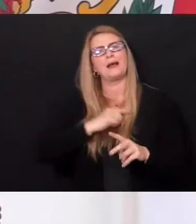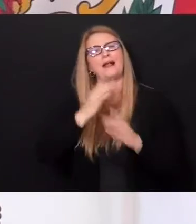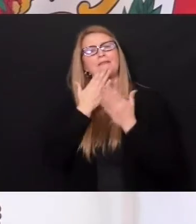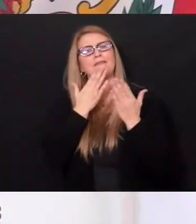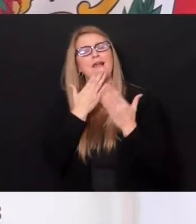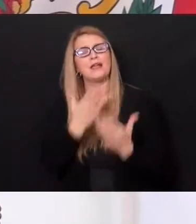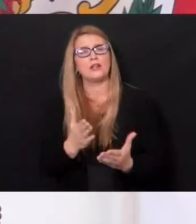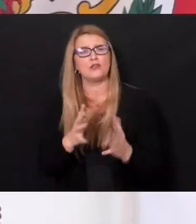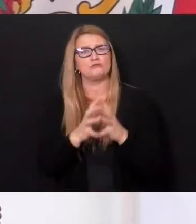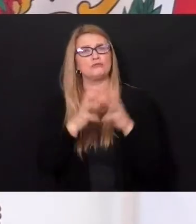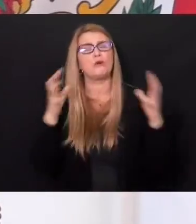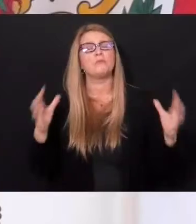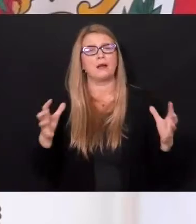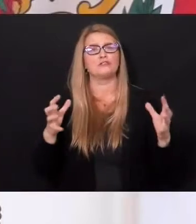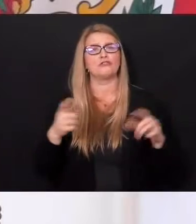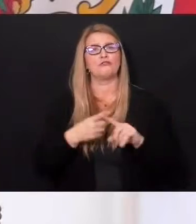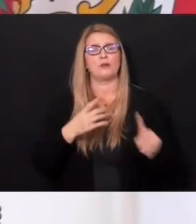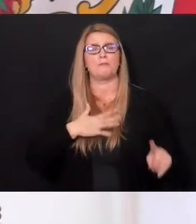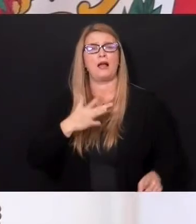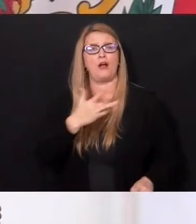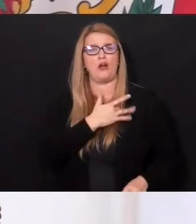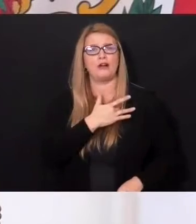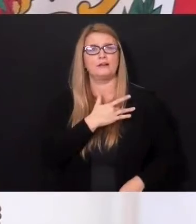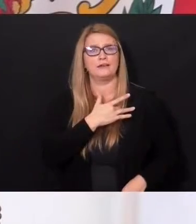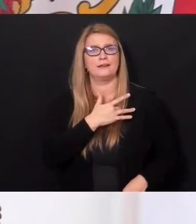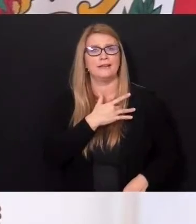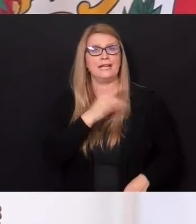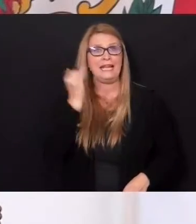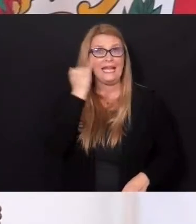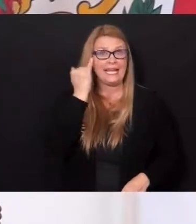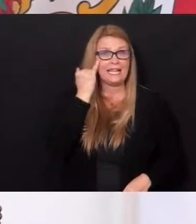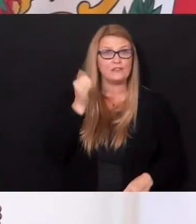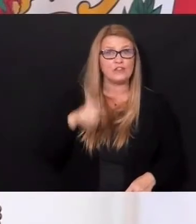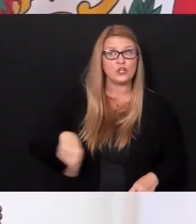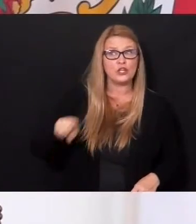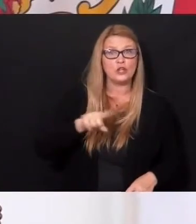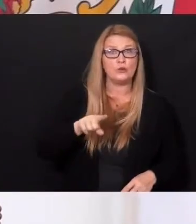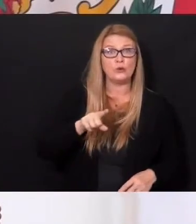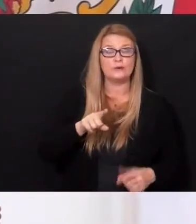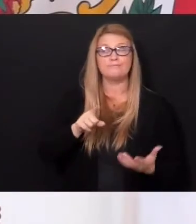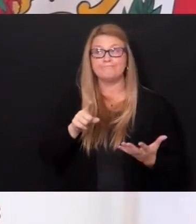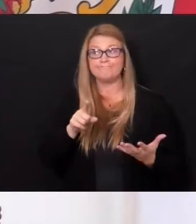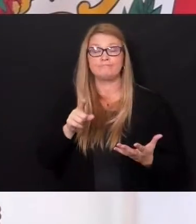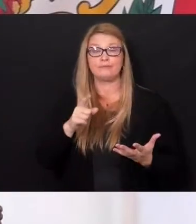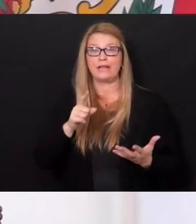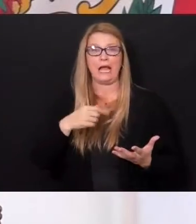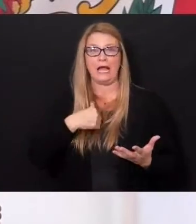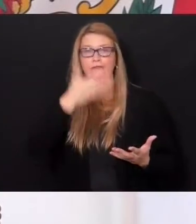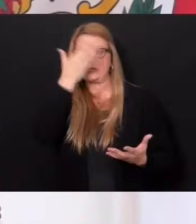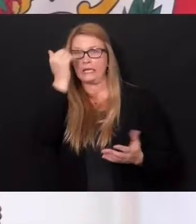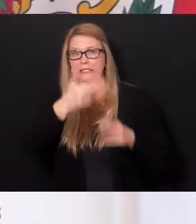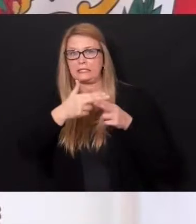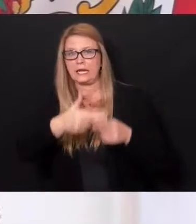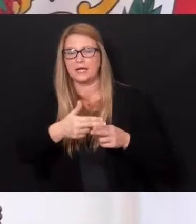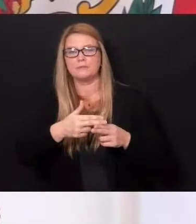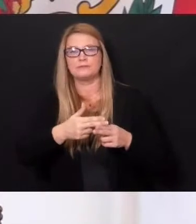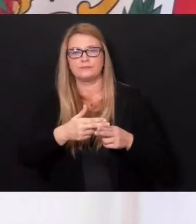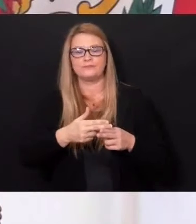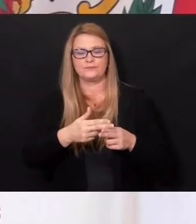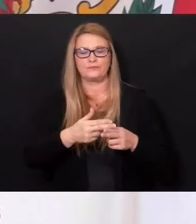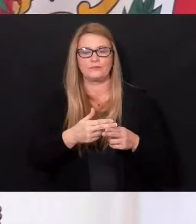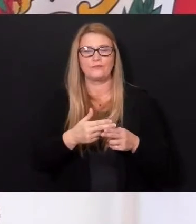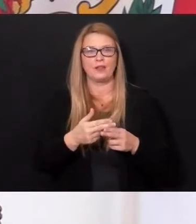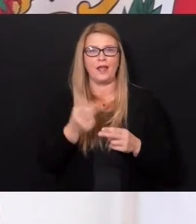all from the bottom of my heart. If you're one of those that we happen to leave out or whatever, just subscribe to this